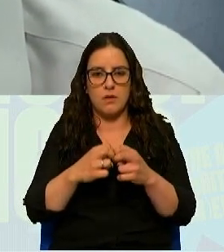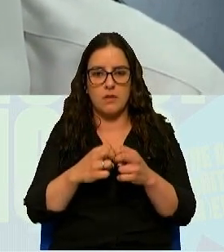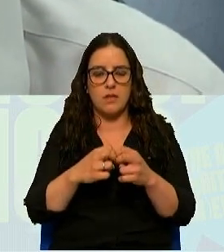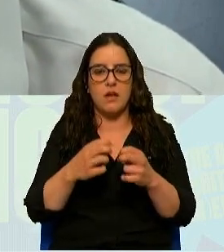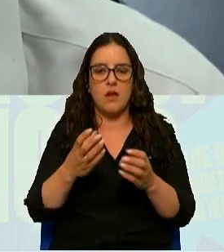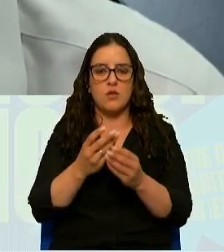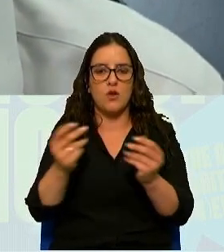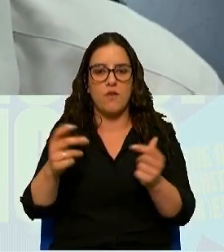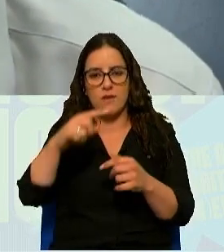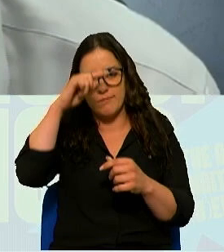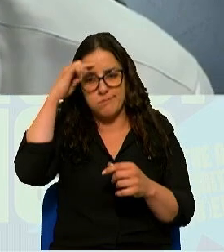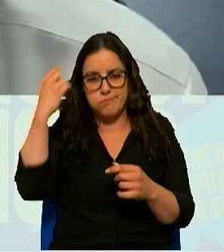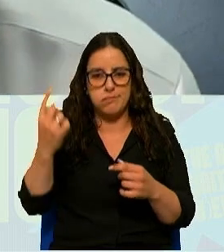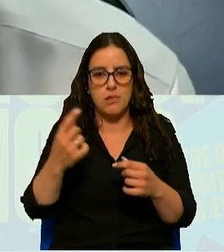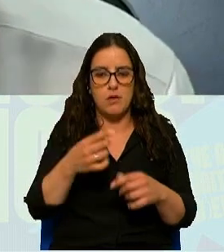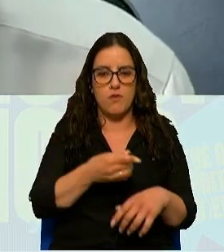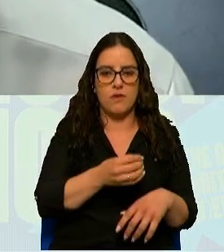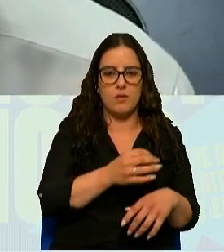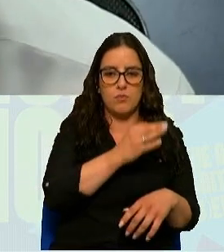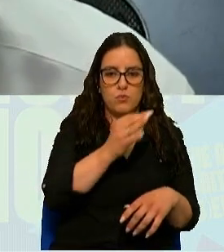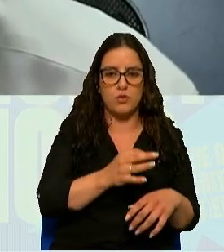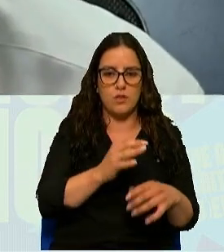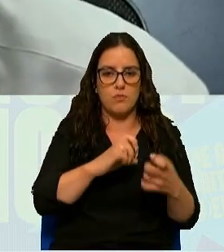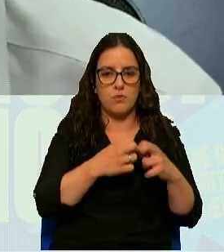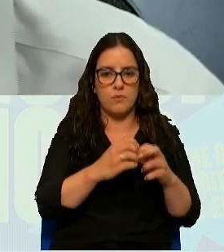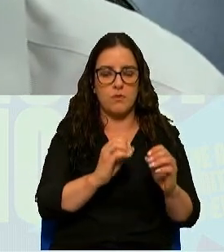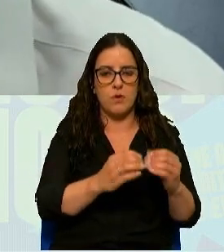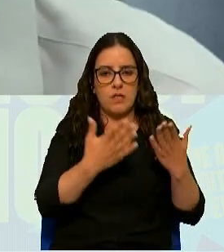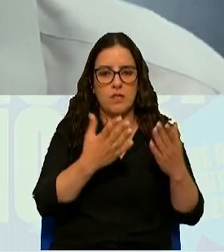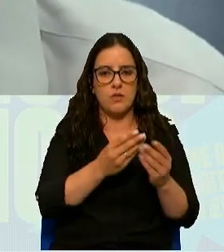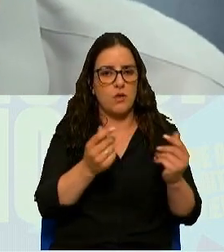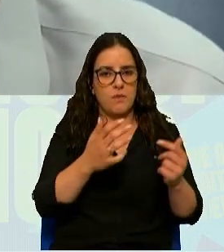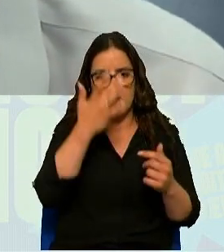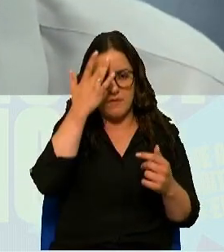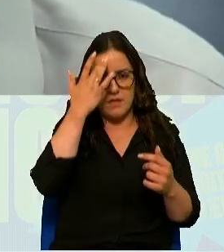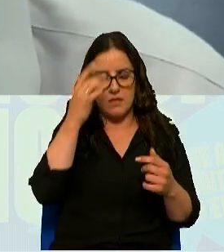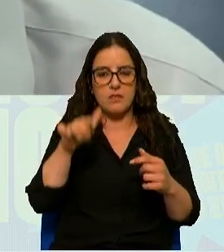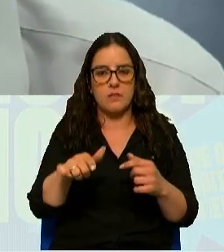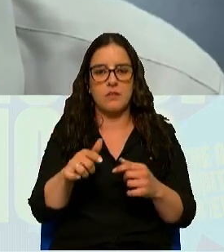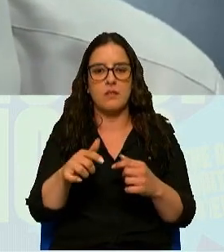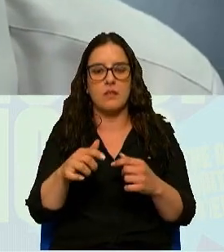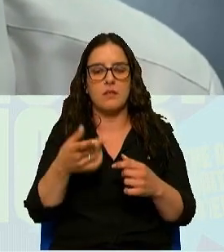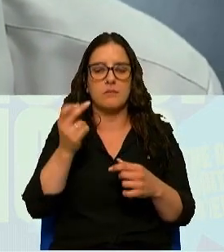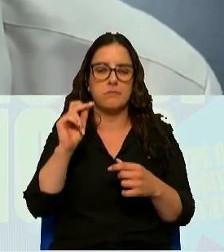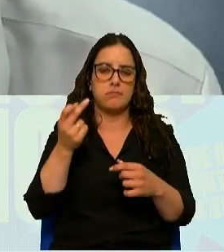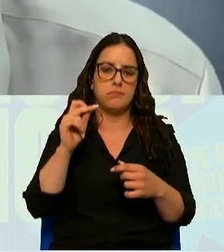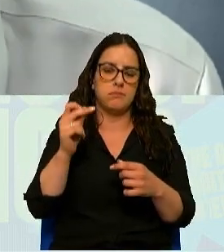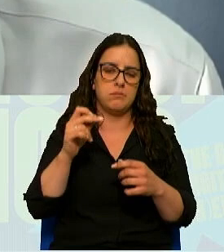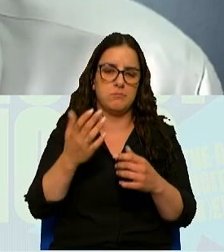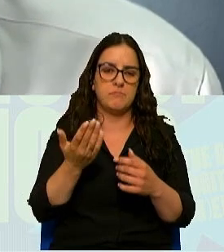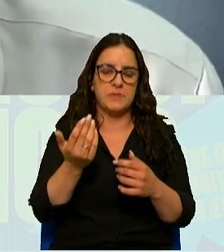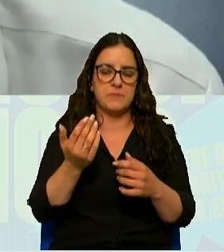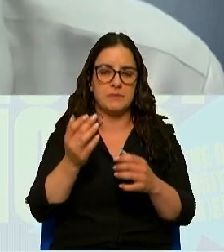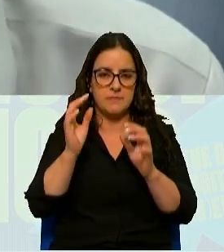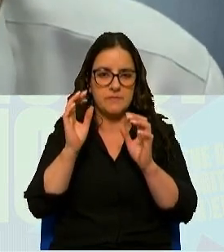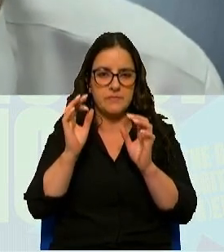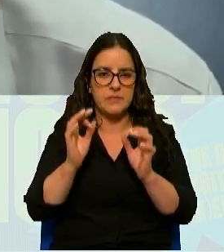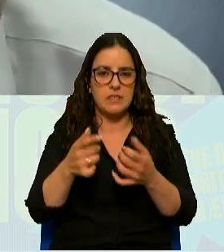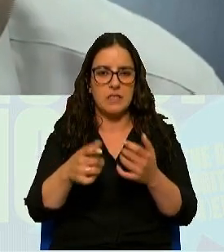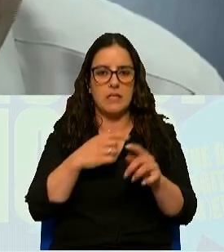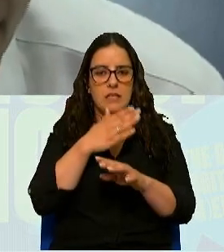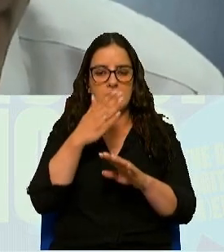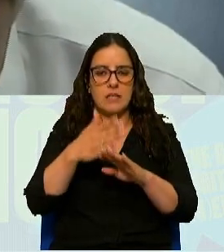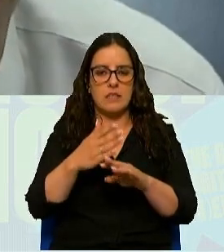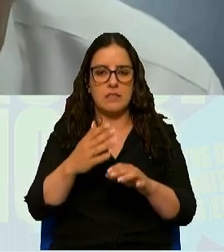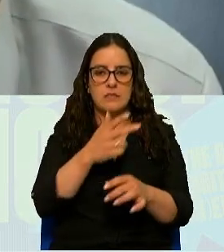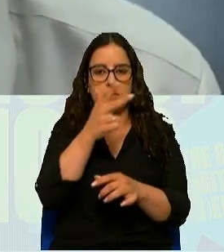90% of the problem, and it will probably be many years still before we see fully autonomous vehicles on the road. I would encourage you, and I know